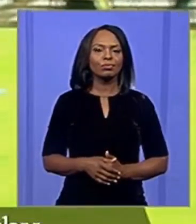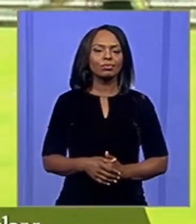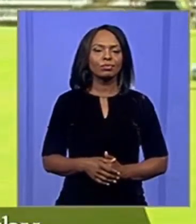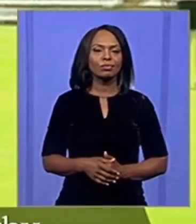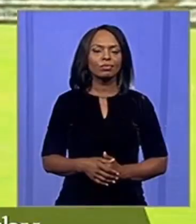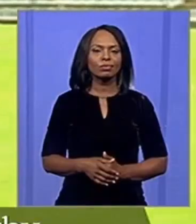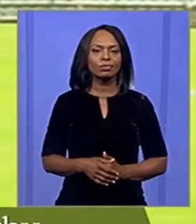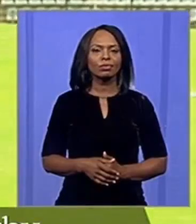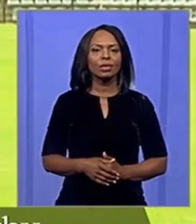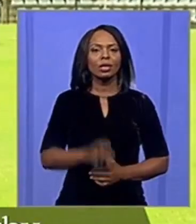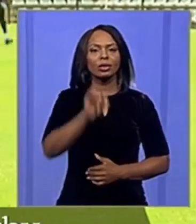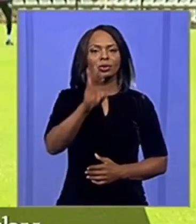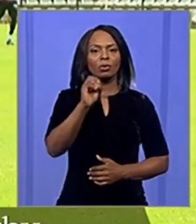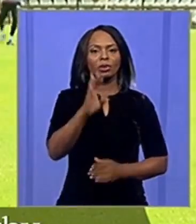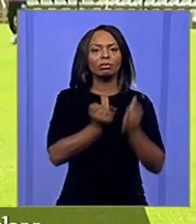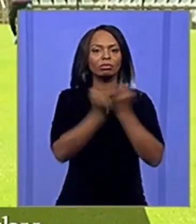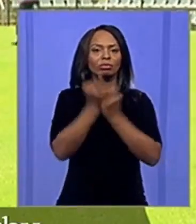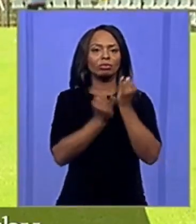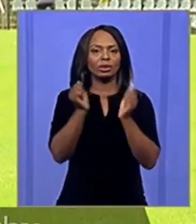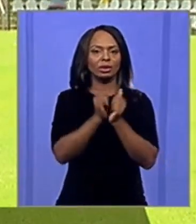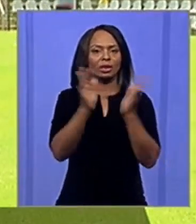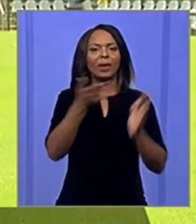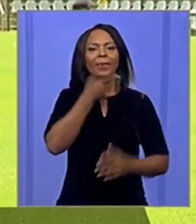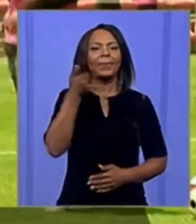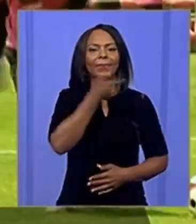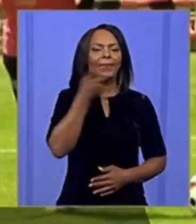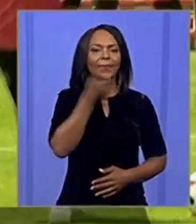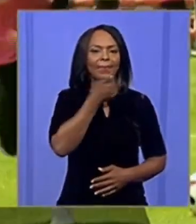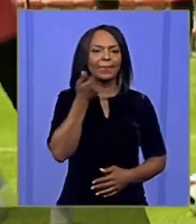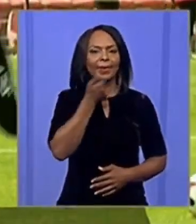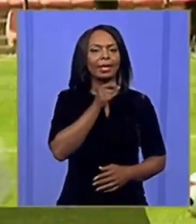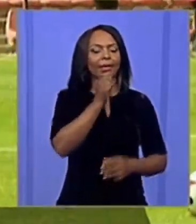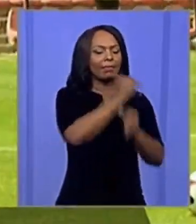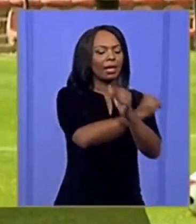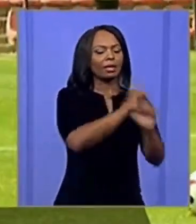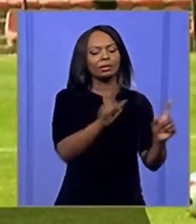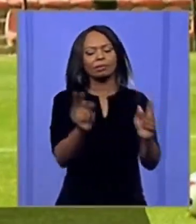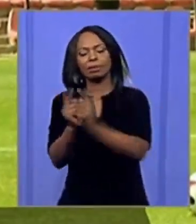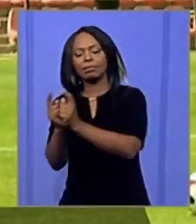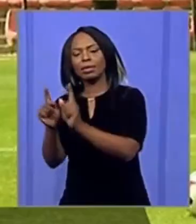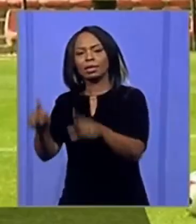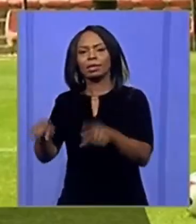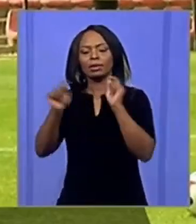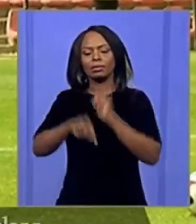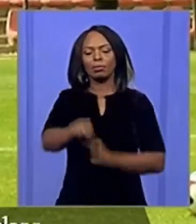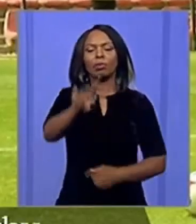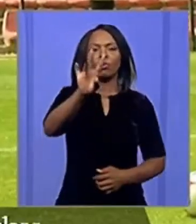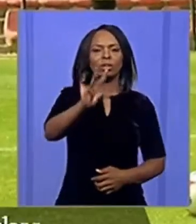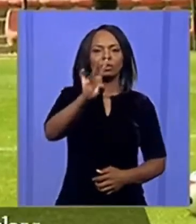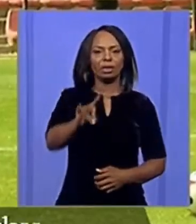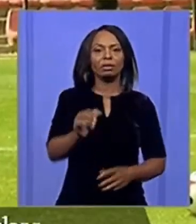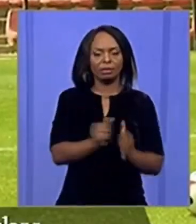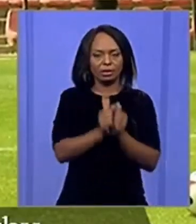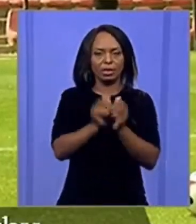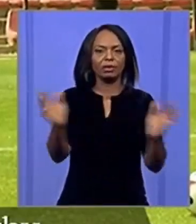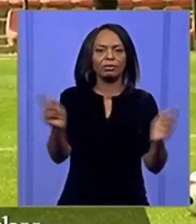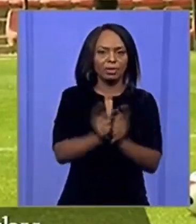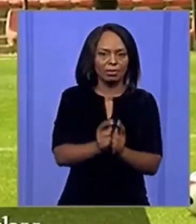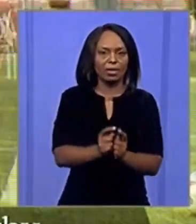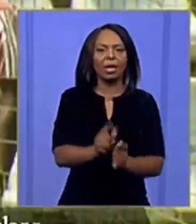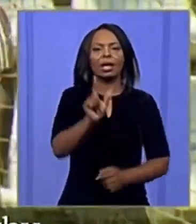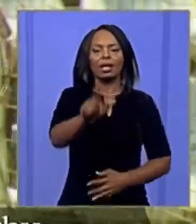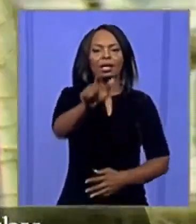Jaaka Soweto derby e setse ya tametse, Pirates e tshwanetse go samagana le Cape Town Spurs mo motshamekong wa laboraro. Ba tlile go thulana le Chiefs matsatsi